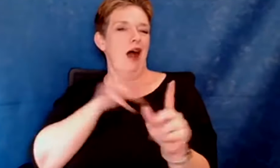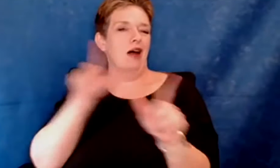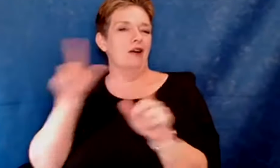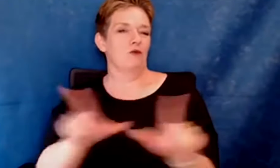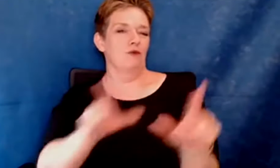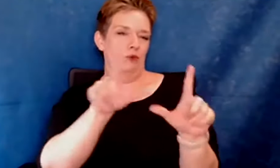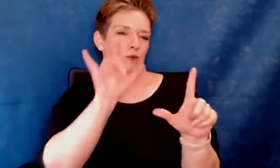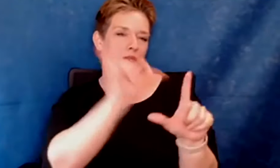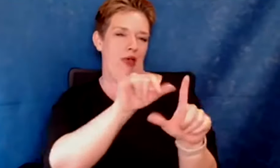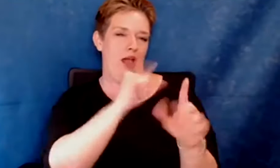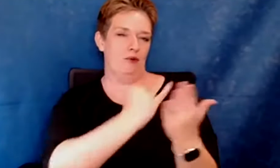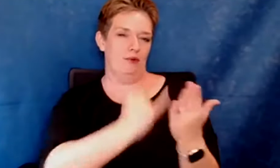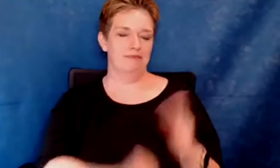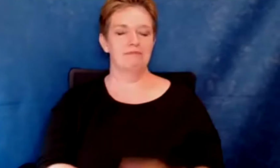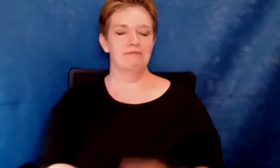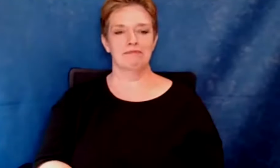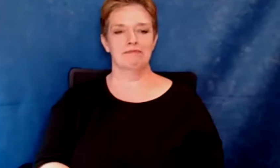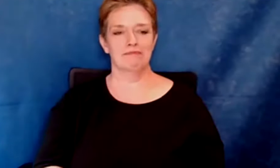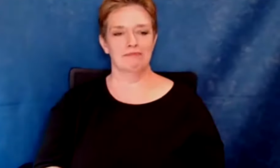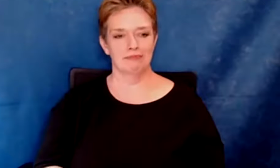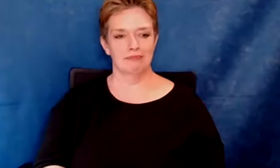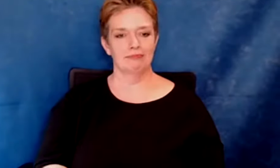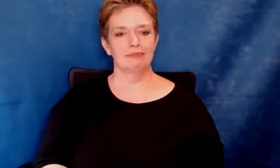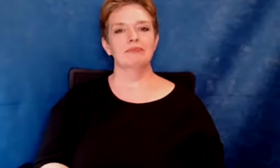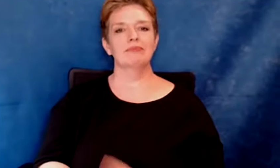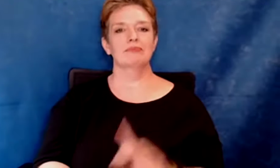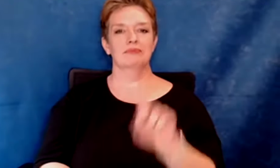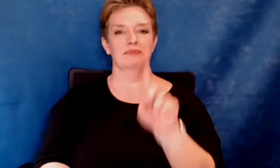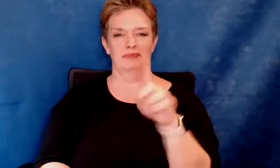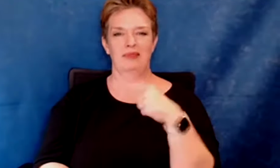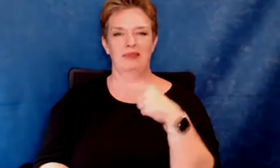all righty. I'm going to jump back on.